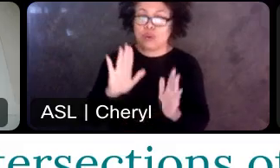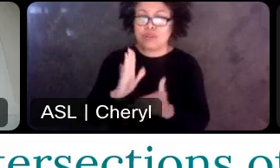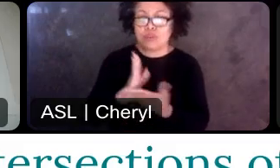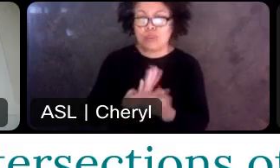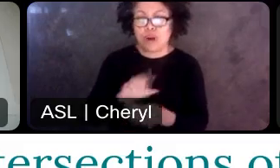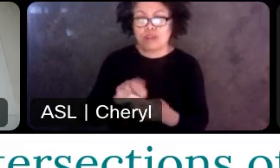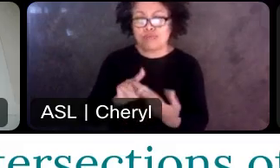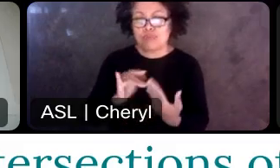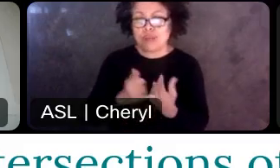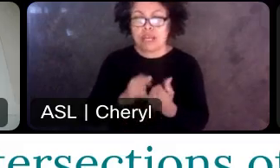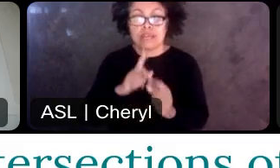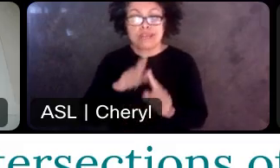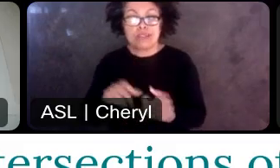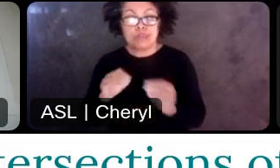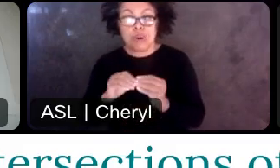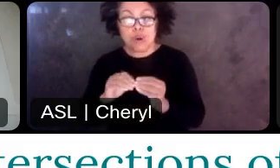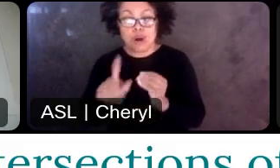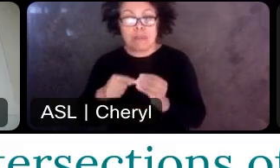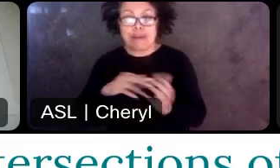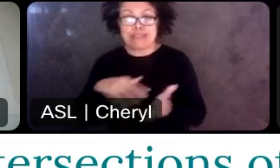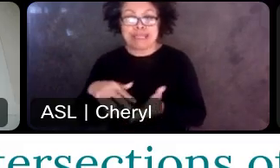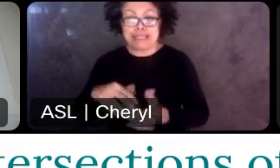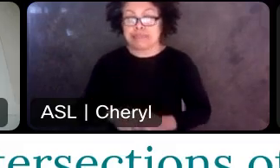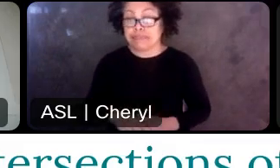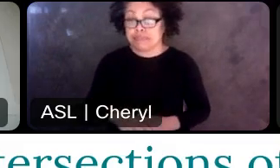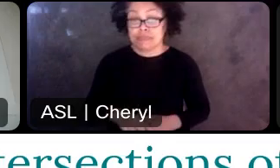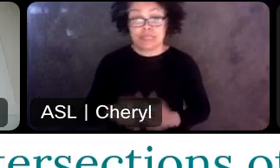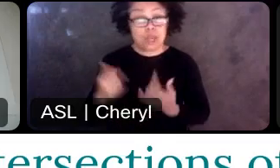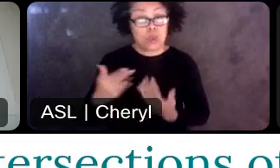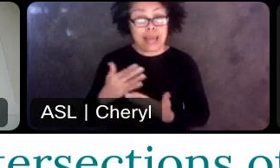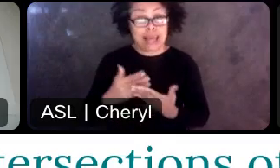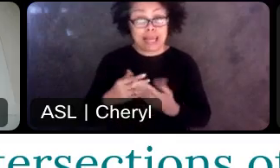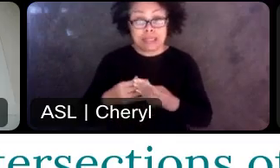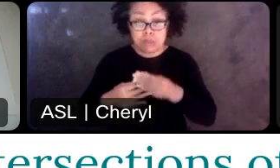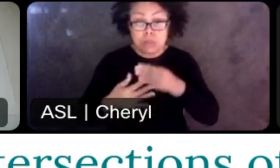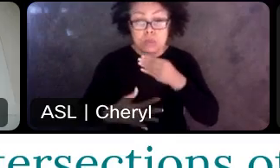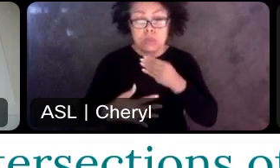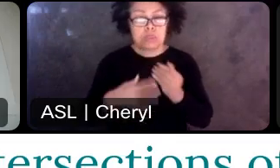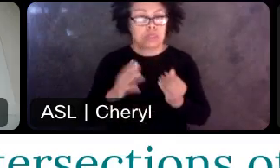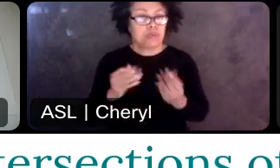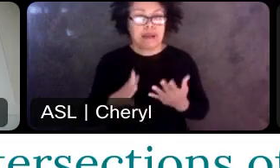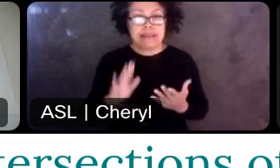well. Extensive wait lists and providers not understanding domestic violence.